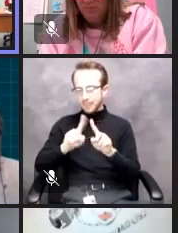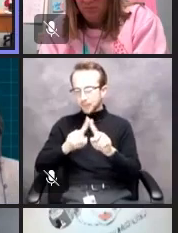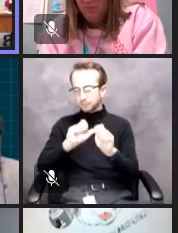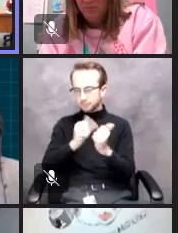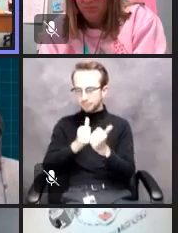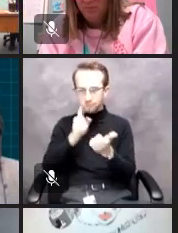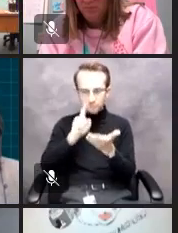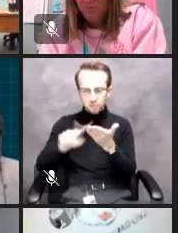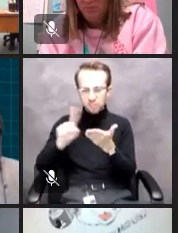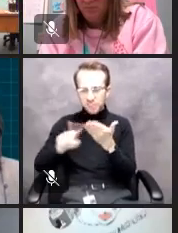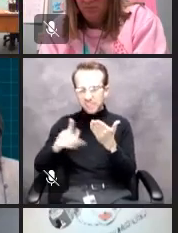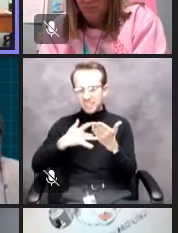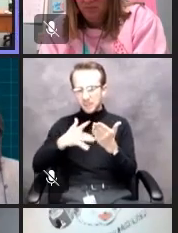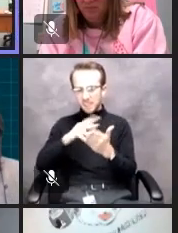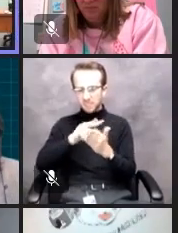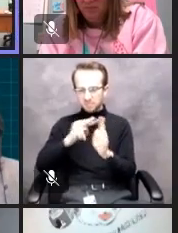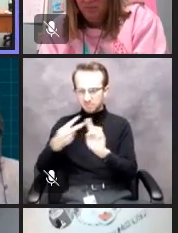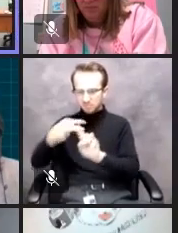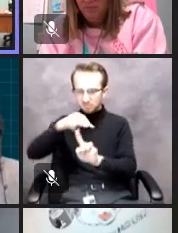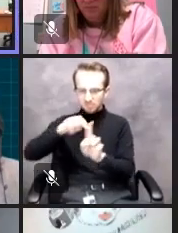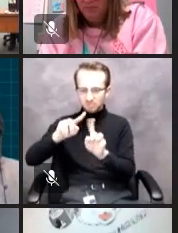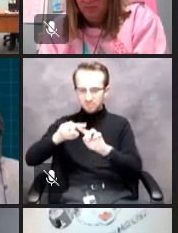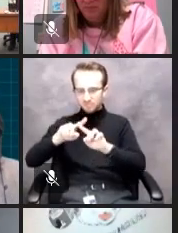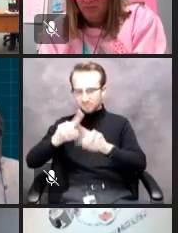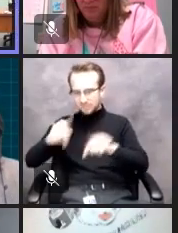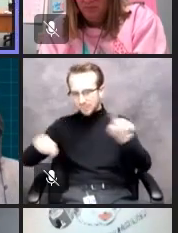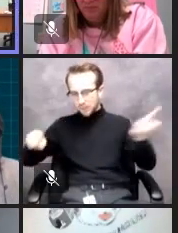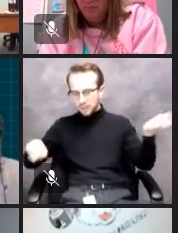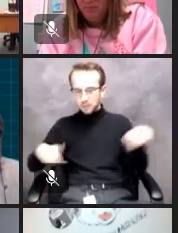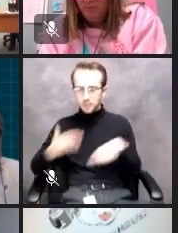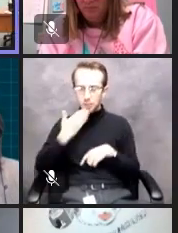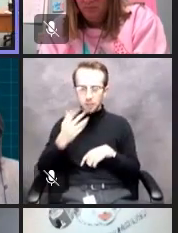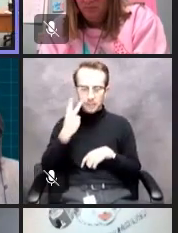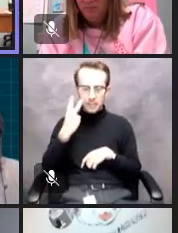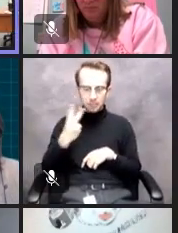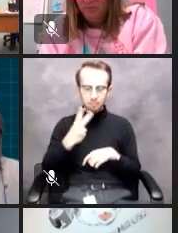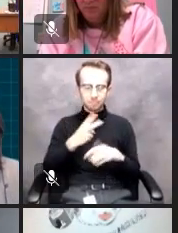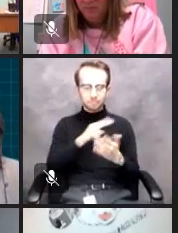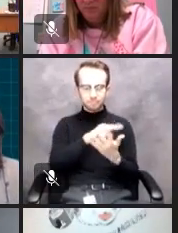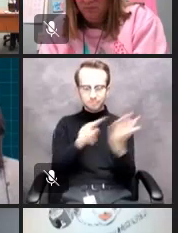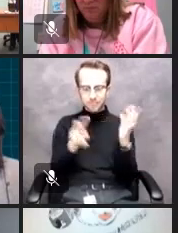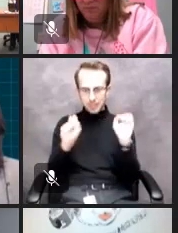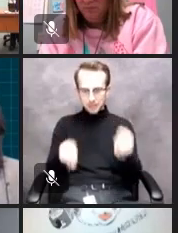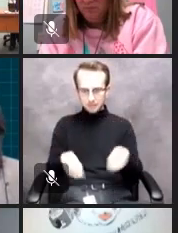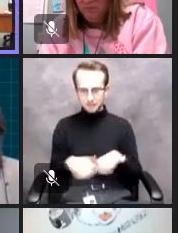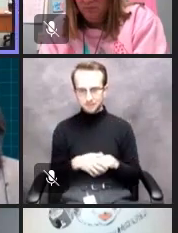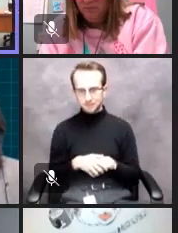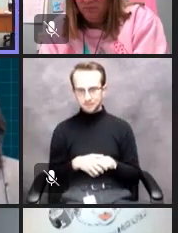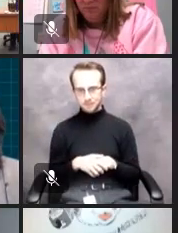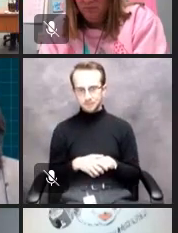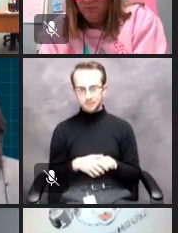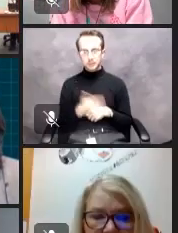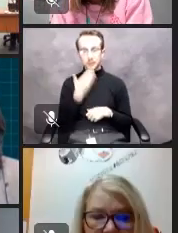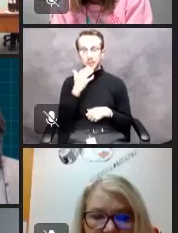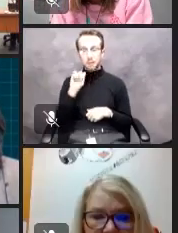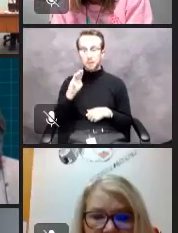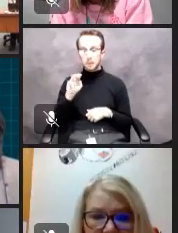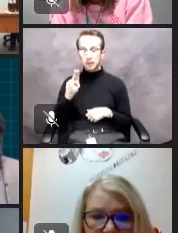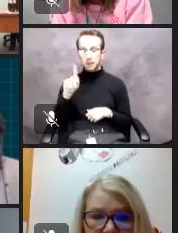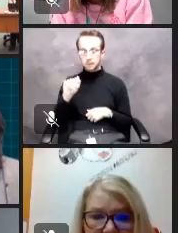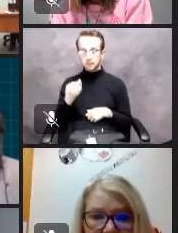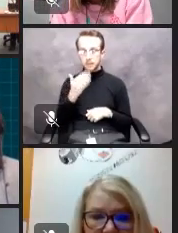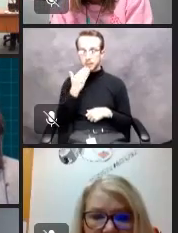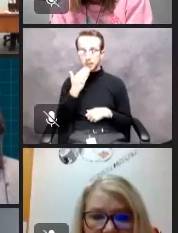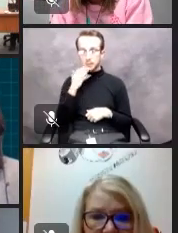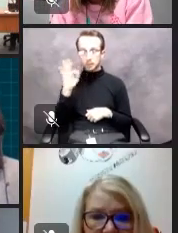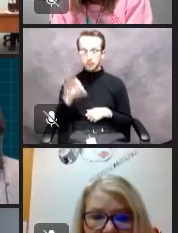So they're usually good to kind of see, look across them. Thanks, Amanda.